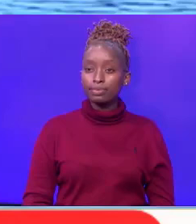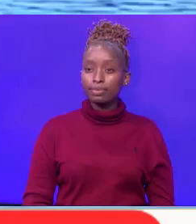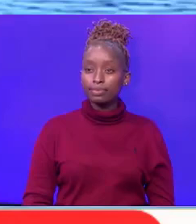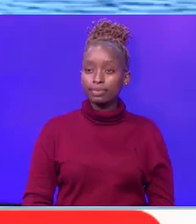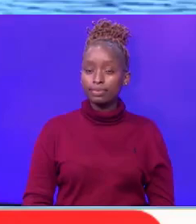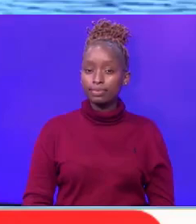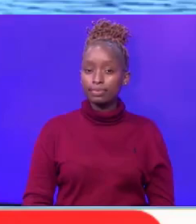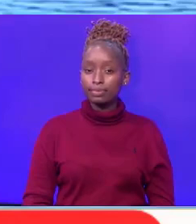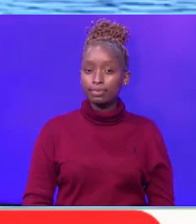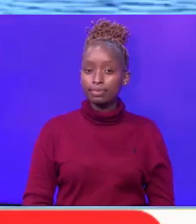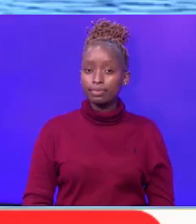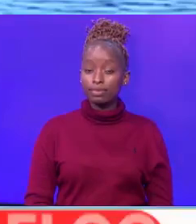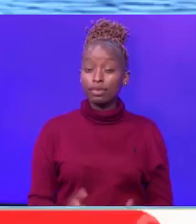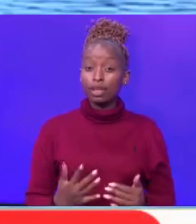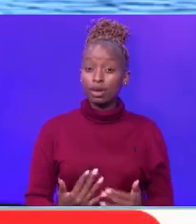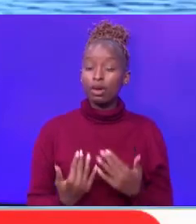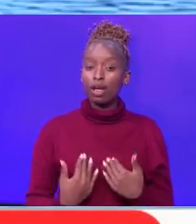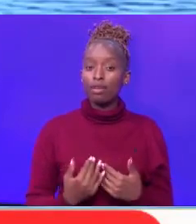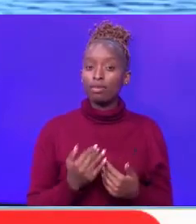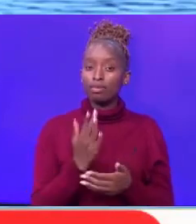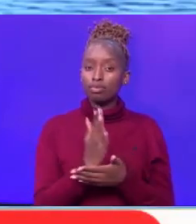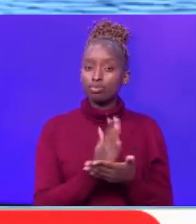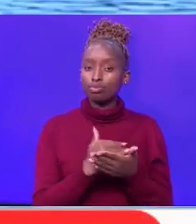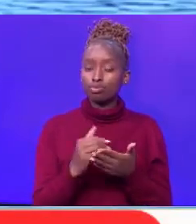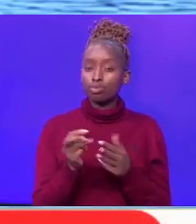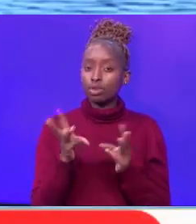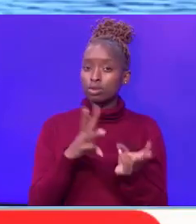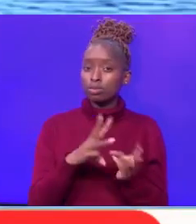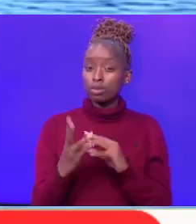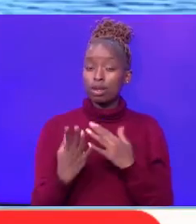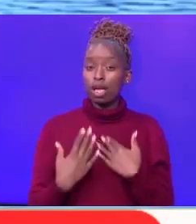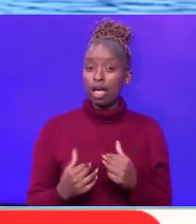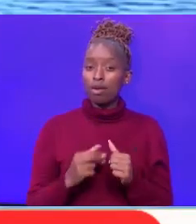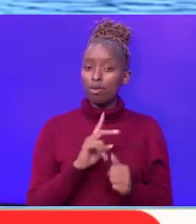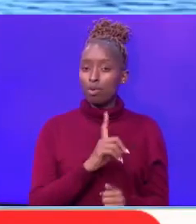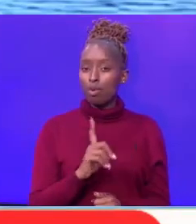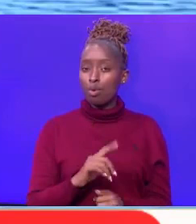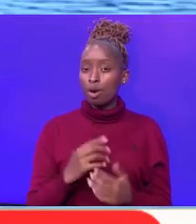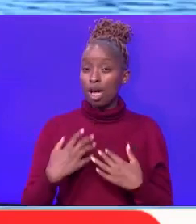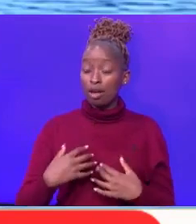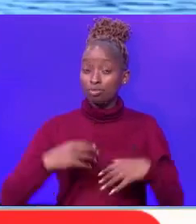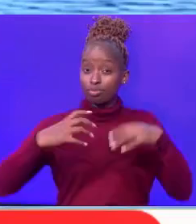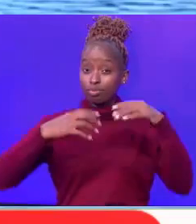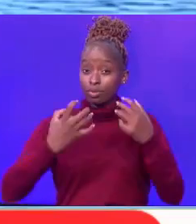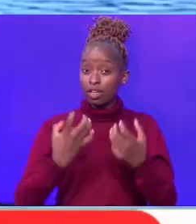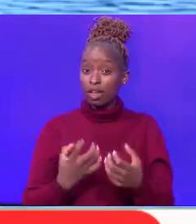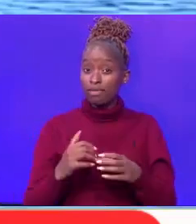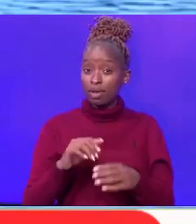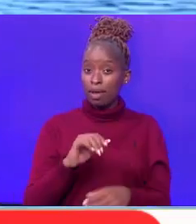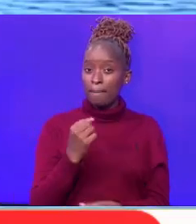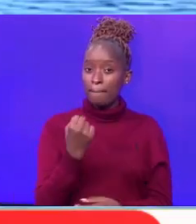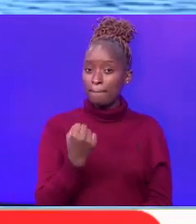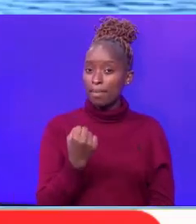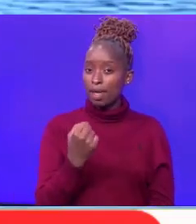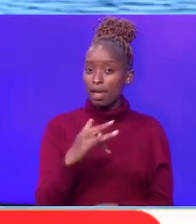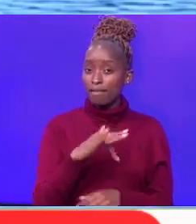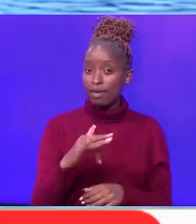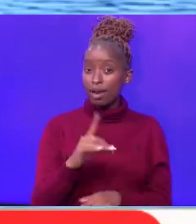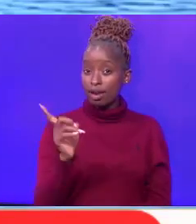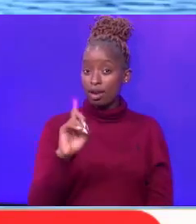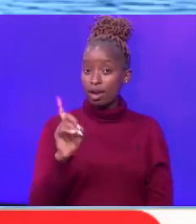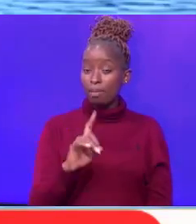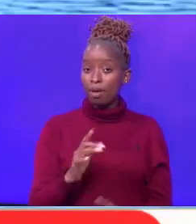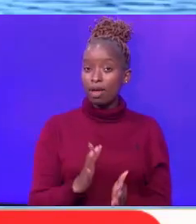Primary. Now, the Kenya Meteorological Department warned of continued heavy rains throughout May, particularly affecting Nairobi, the